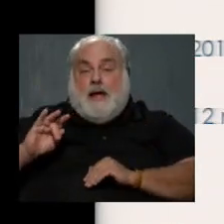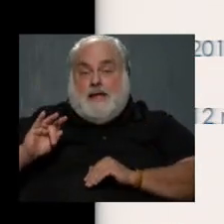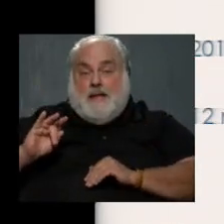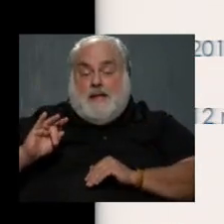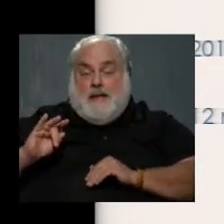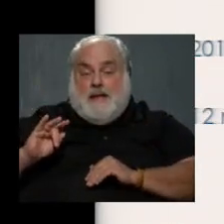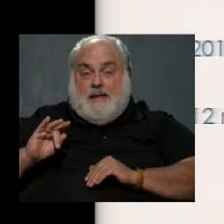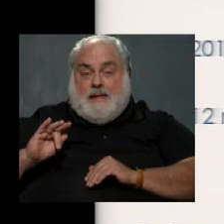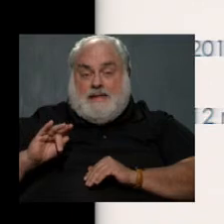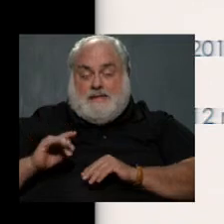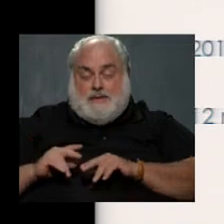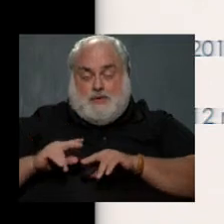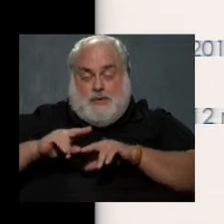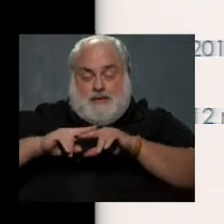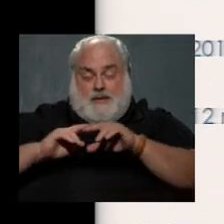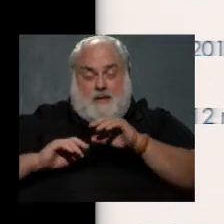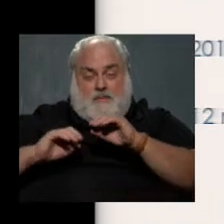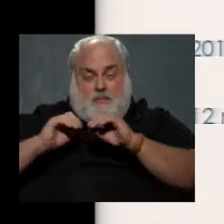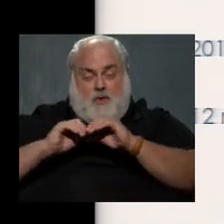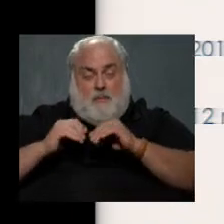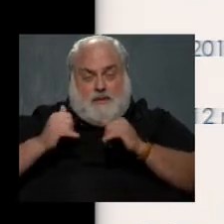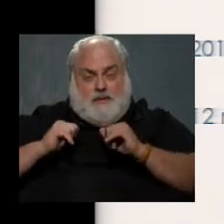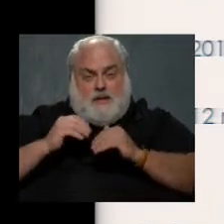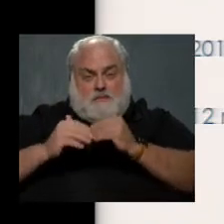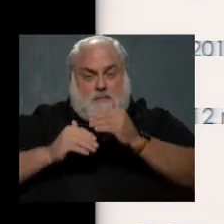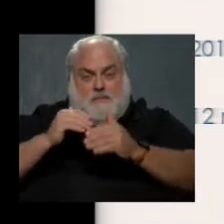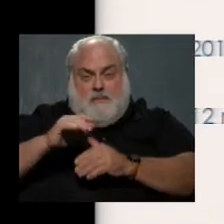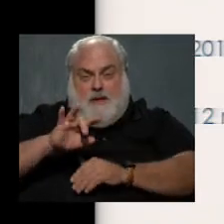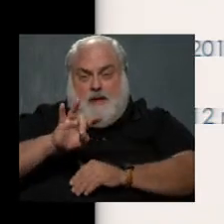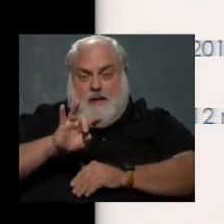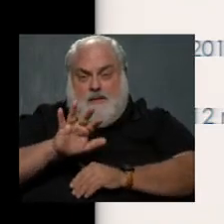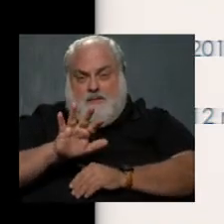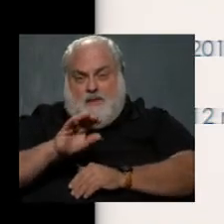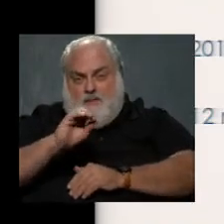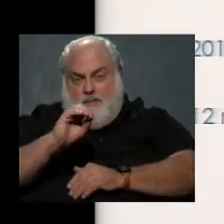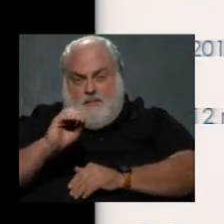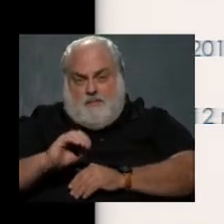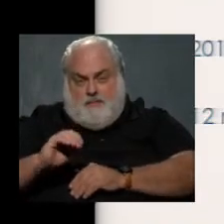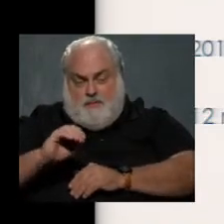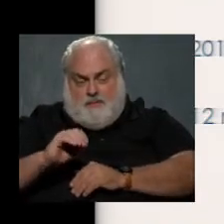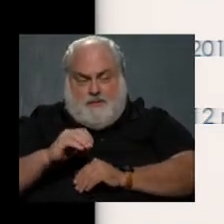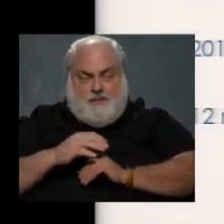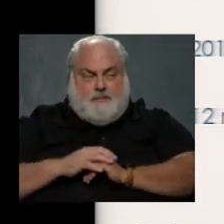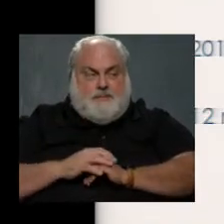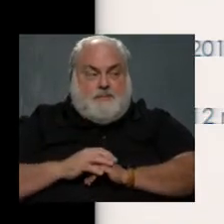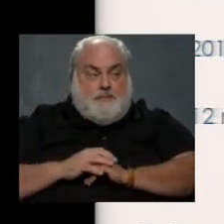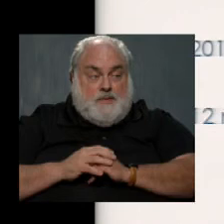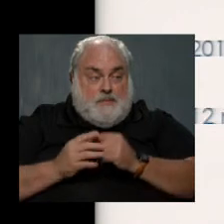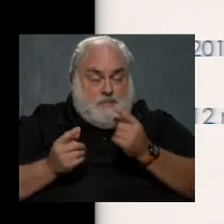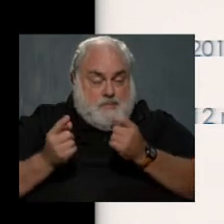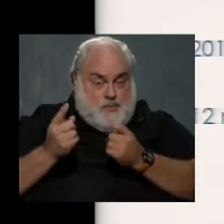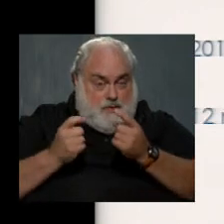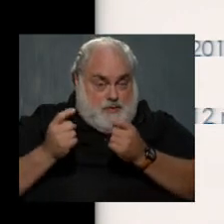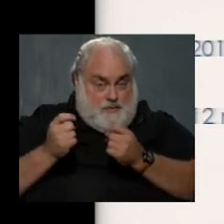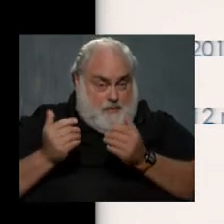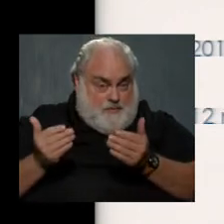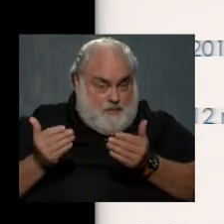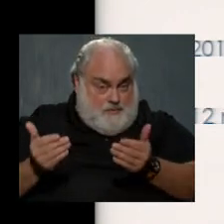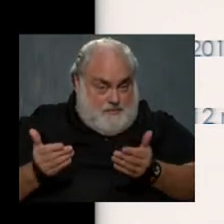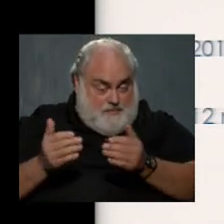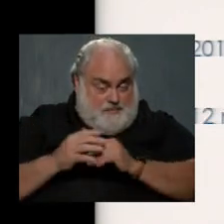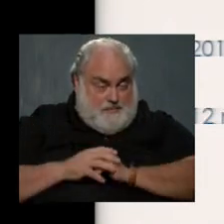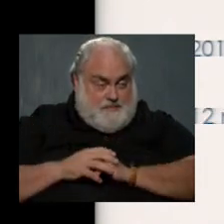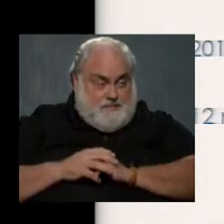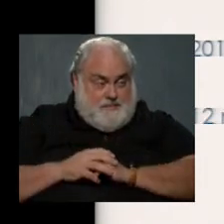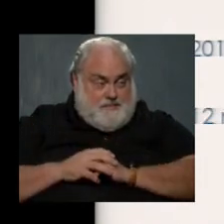it's ticked up a little bit, but still running pretty good at 85.1%. So any questions before we move to